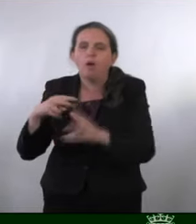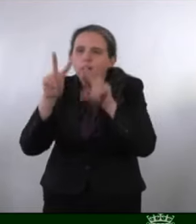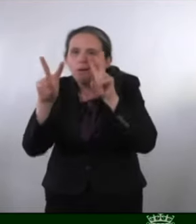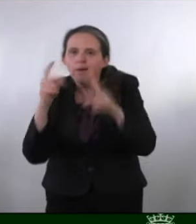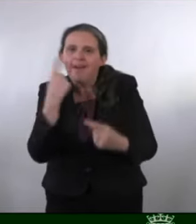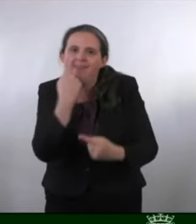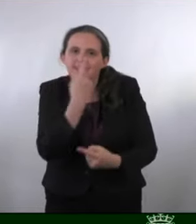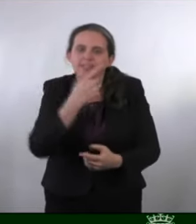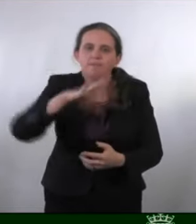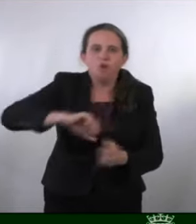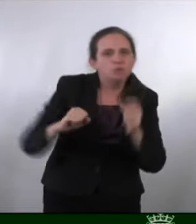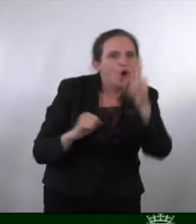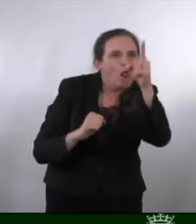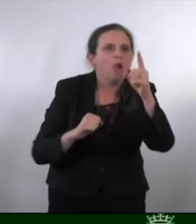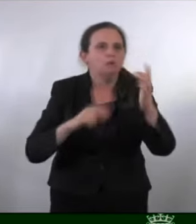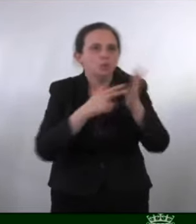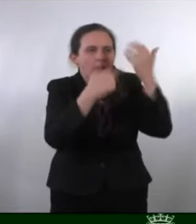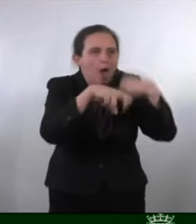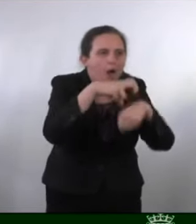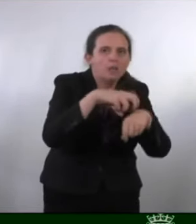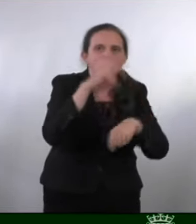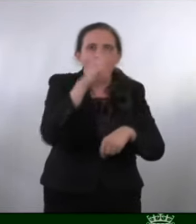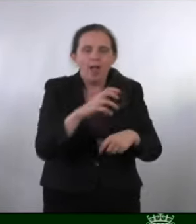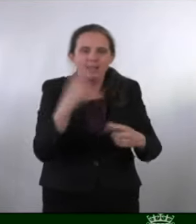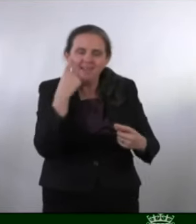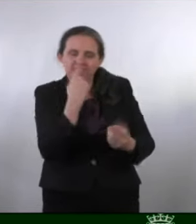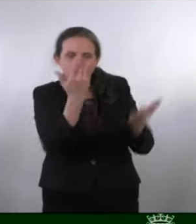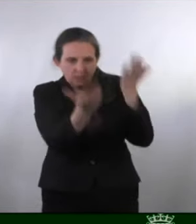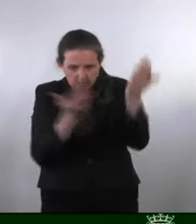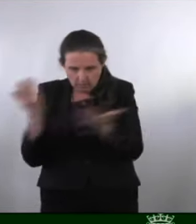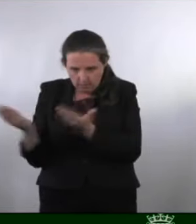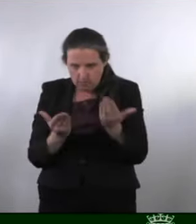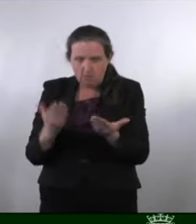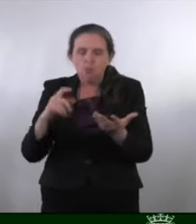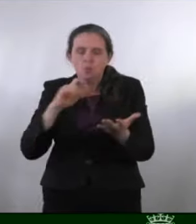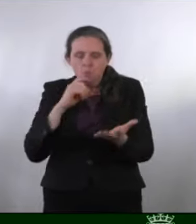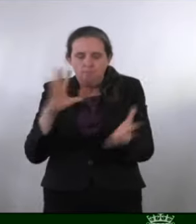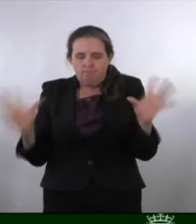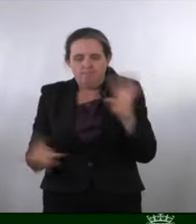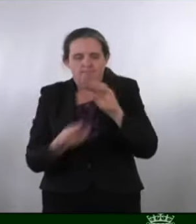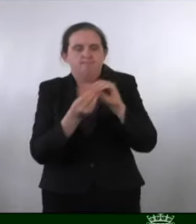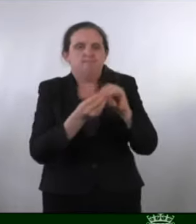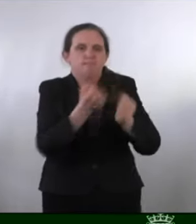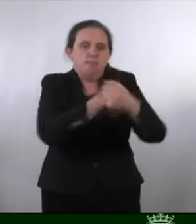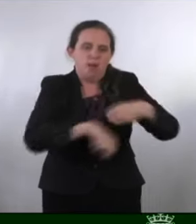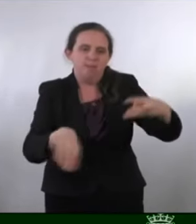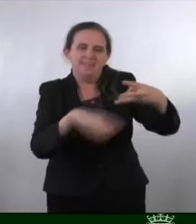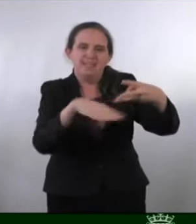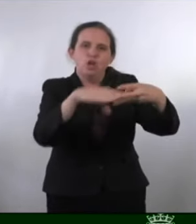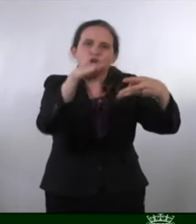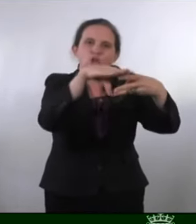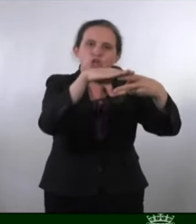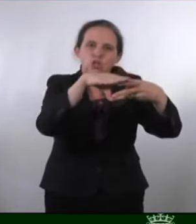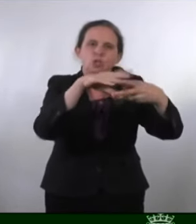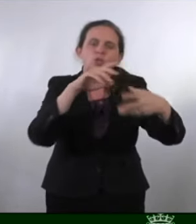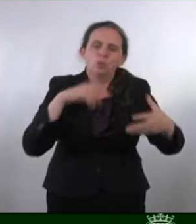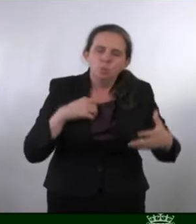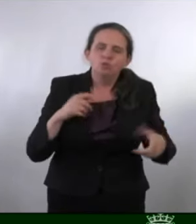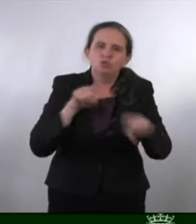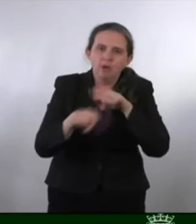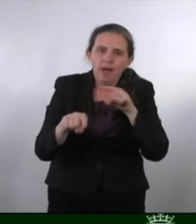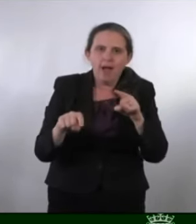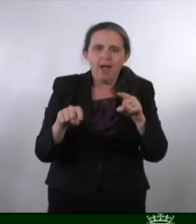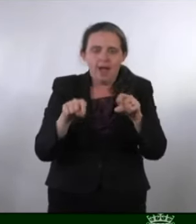to be able to bring infections down, but do so in a way that also protects the other things that matter in life as much as